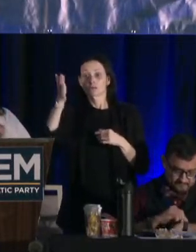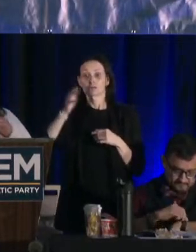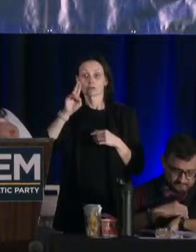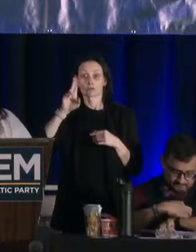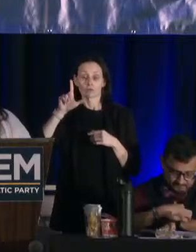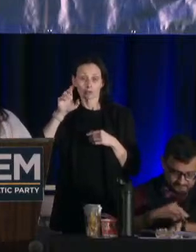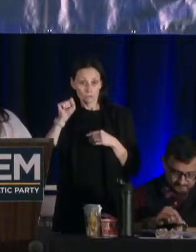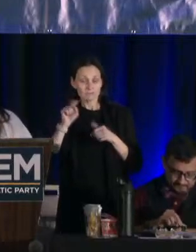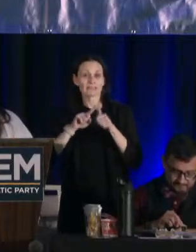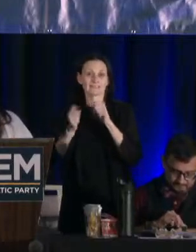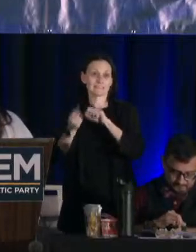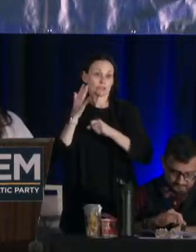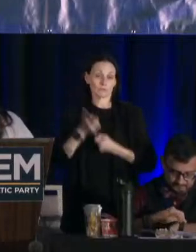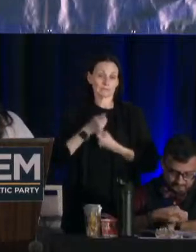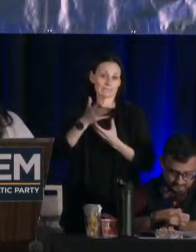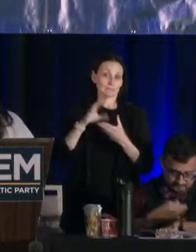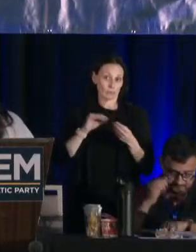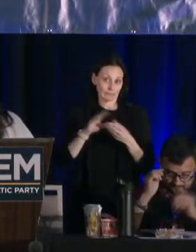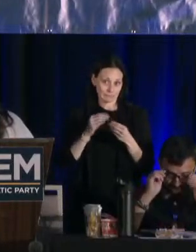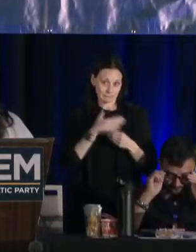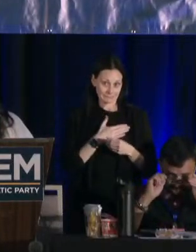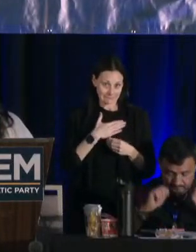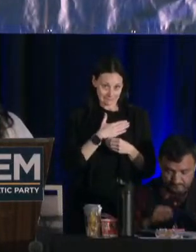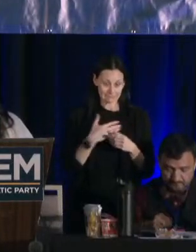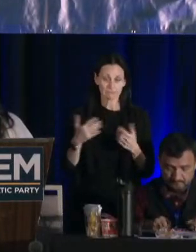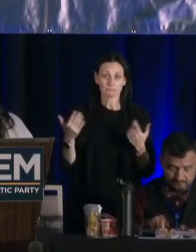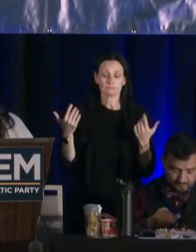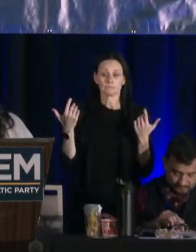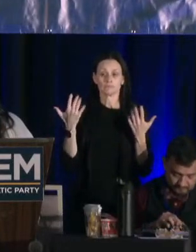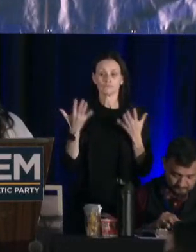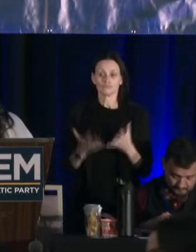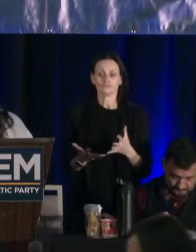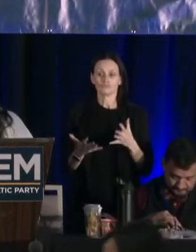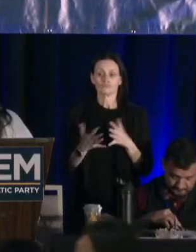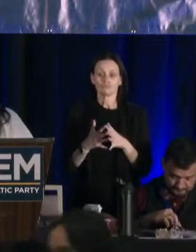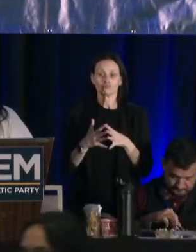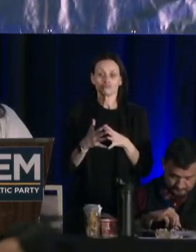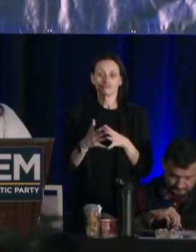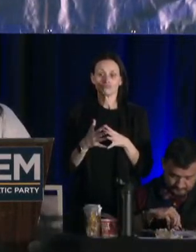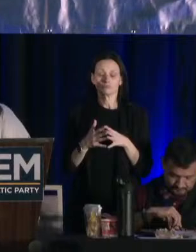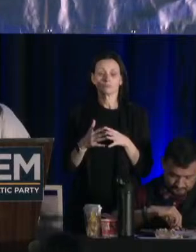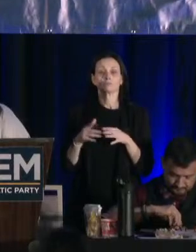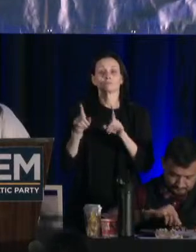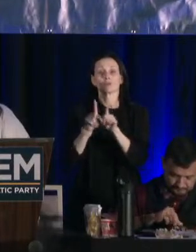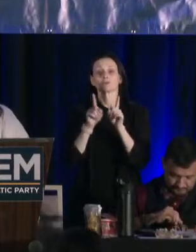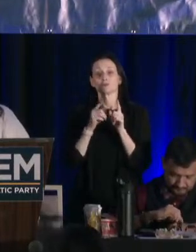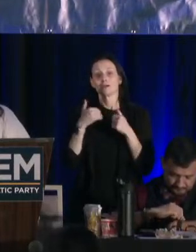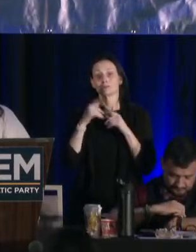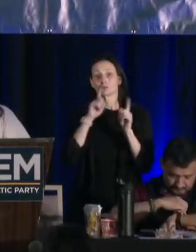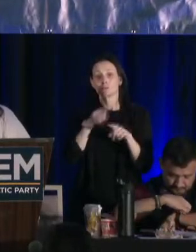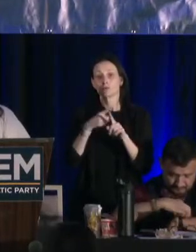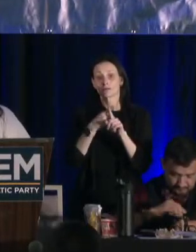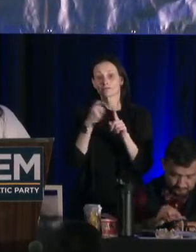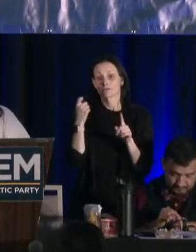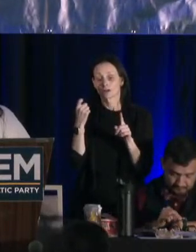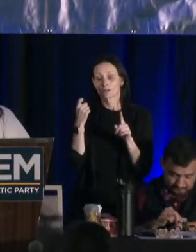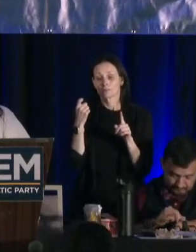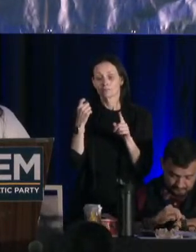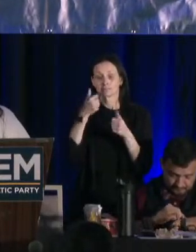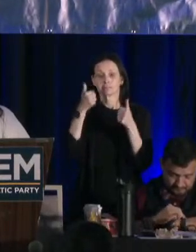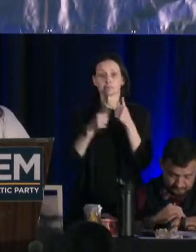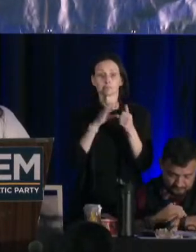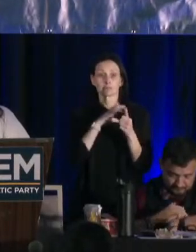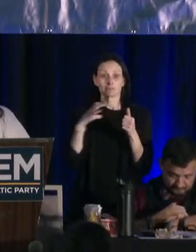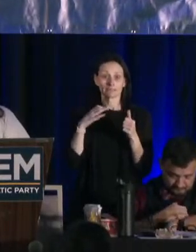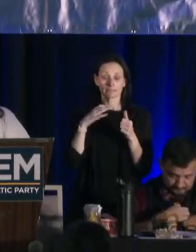cadem.org/rules. Send your testimony to us, please. Let's see. We also had a report from the Subcommittee